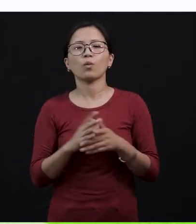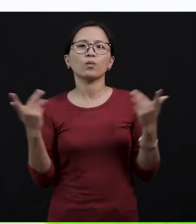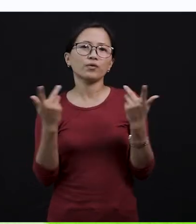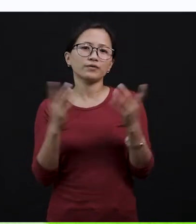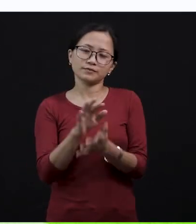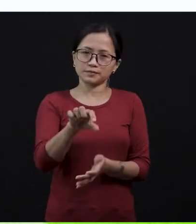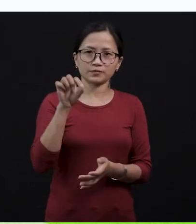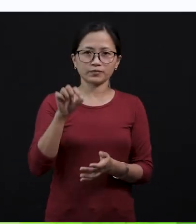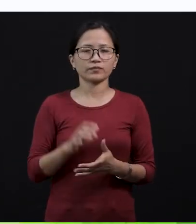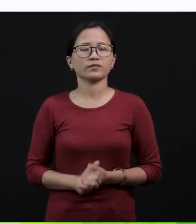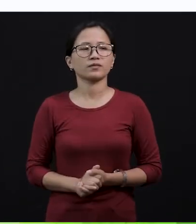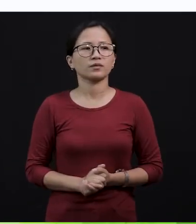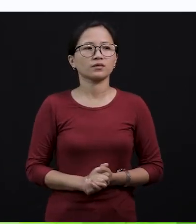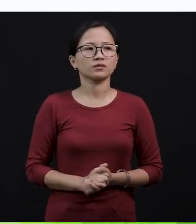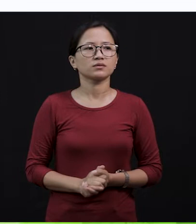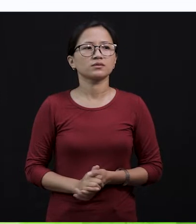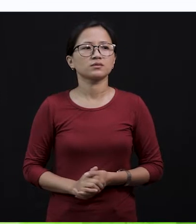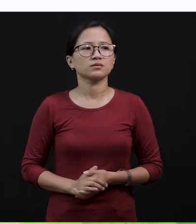it mysterious.